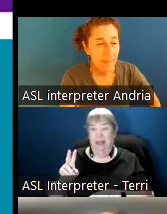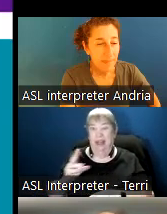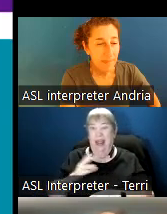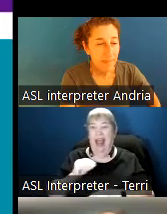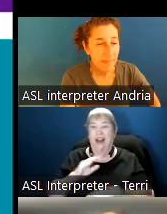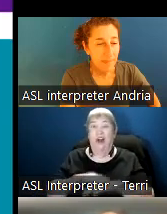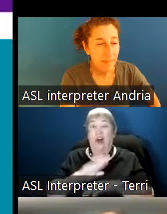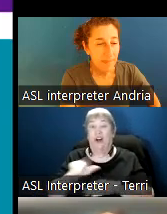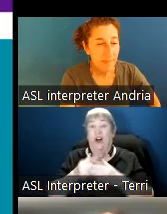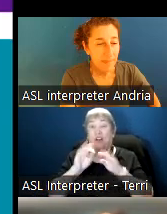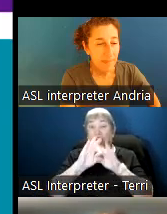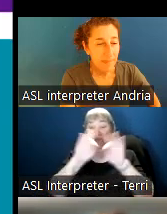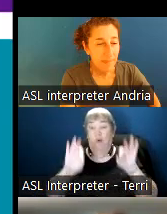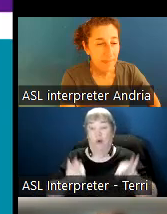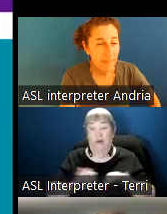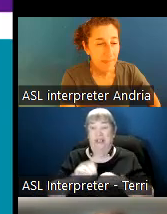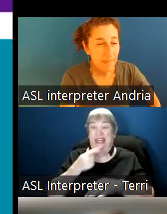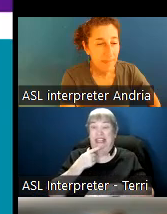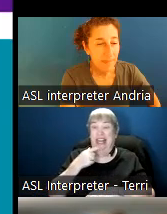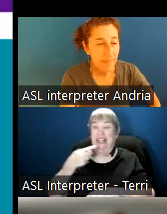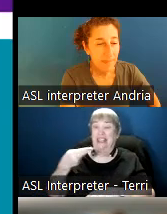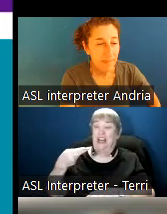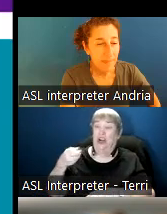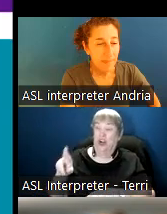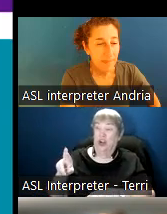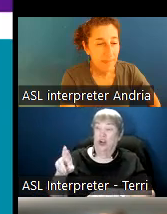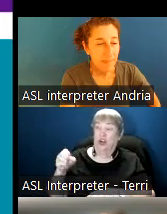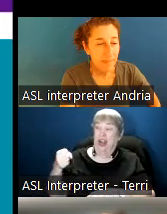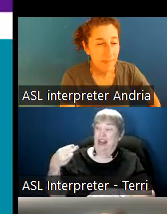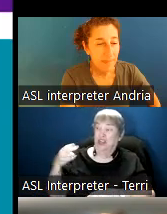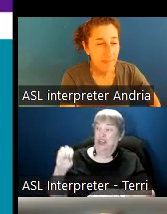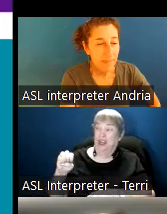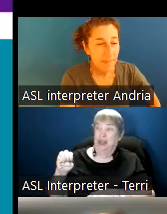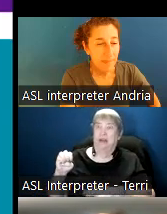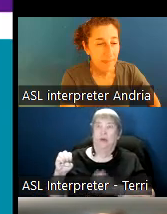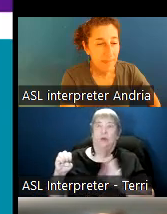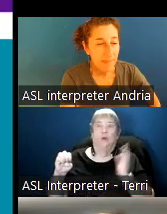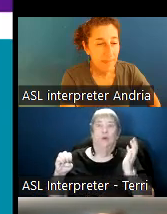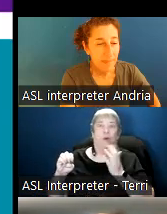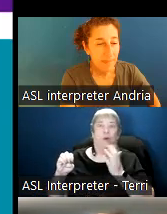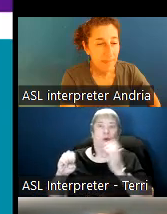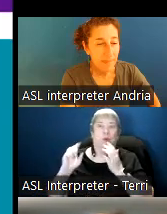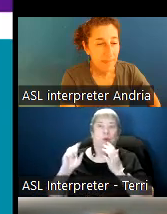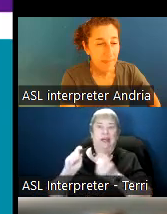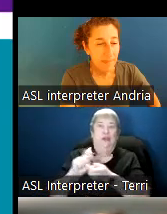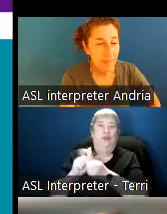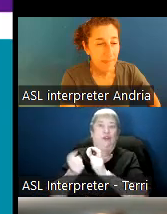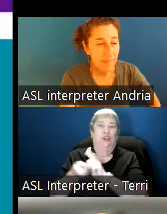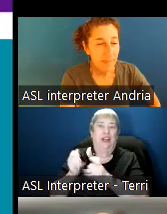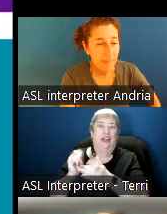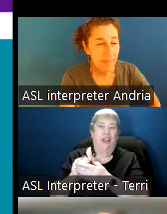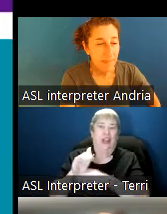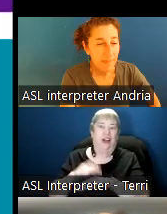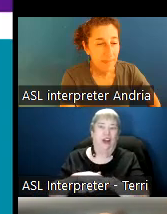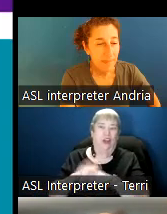Yes, update your forms. And I have to say, this is the power and